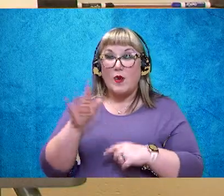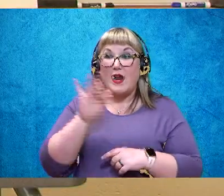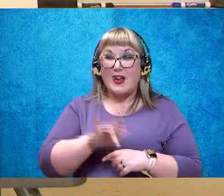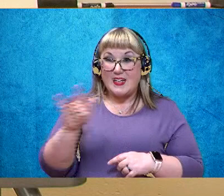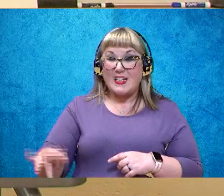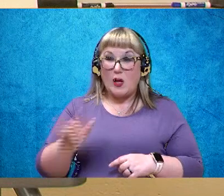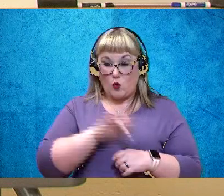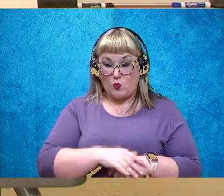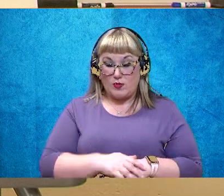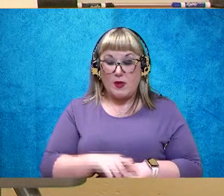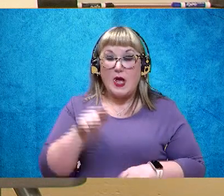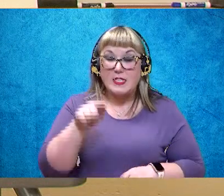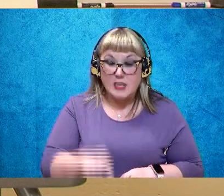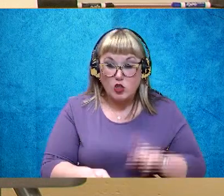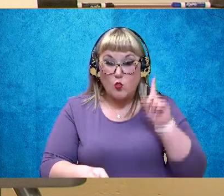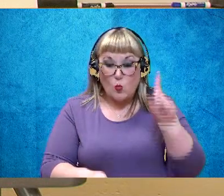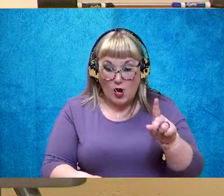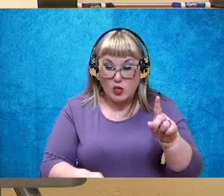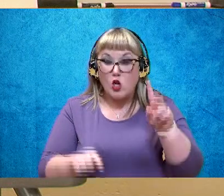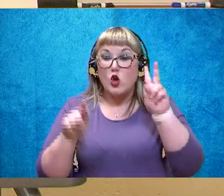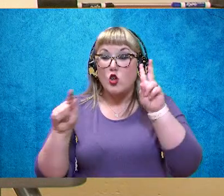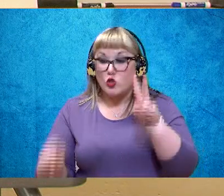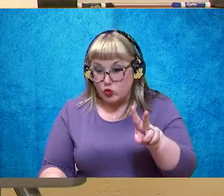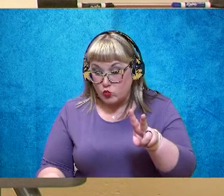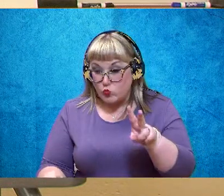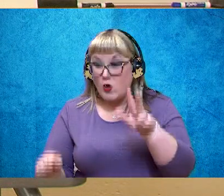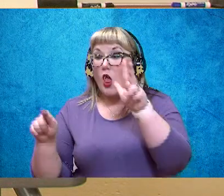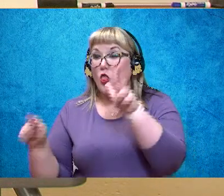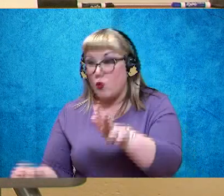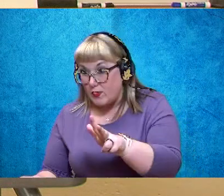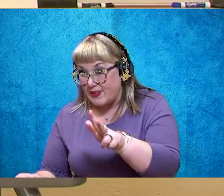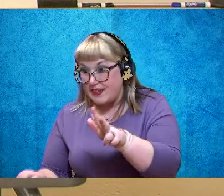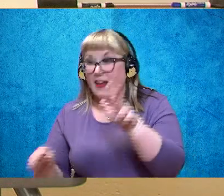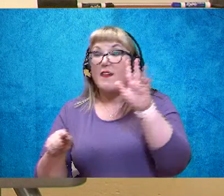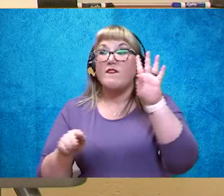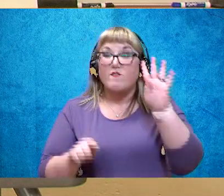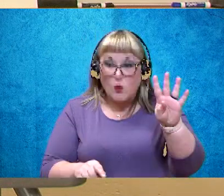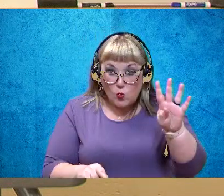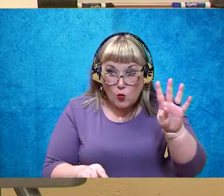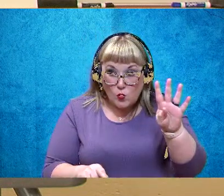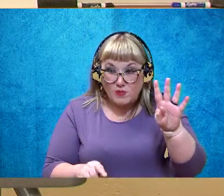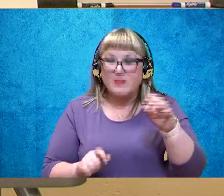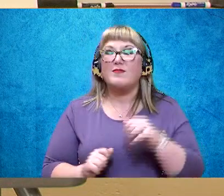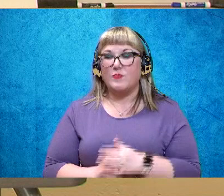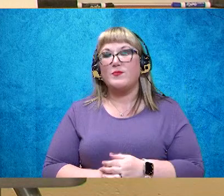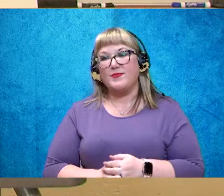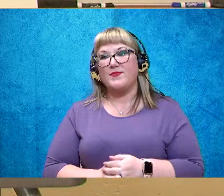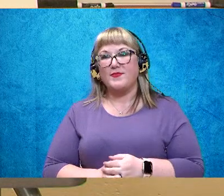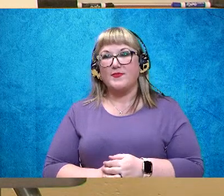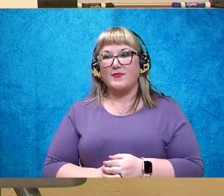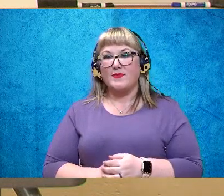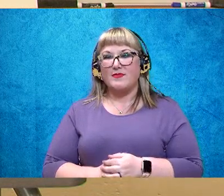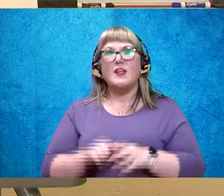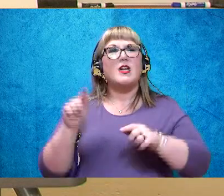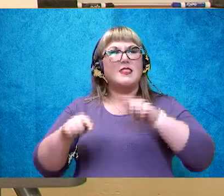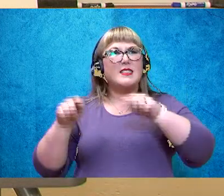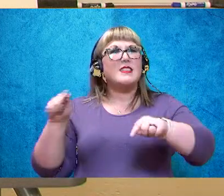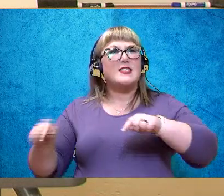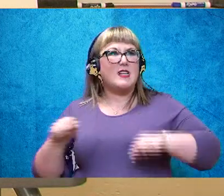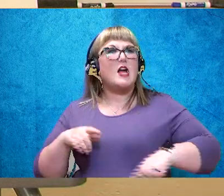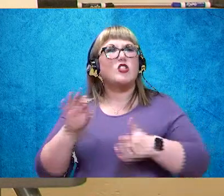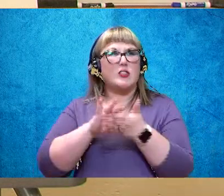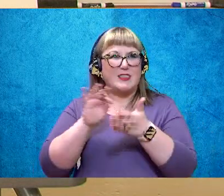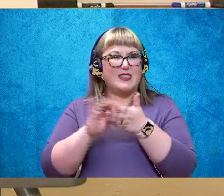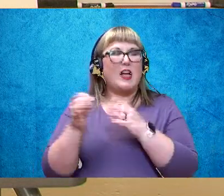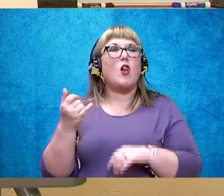them as I count them, and every bug that I touch, I will say a number. Now, touch and count is really